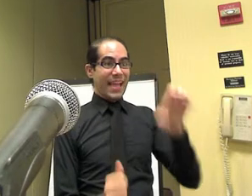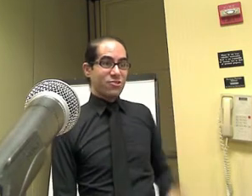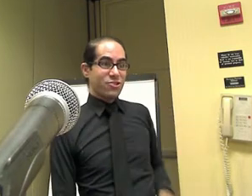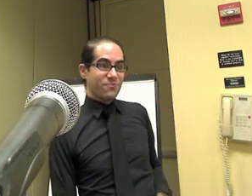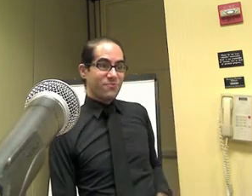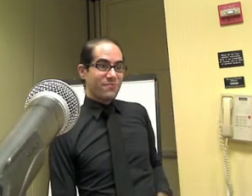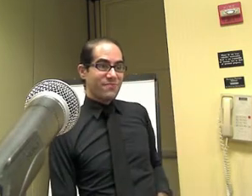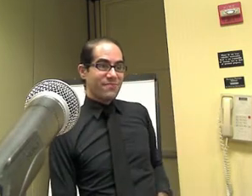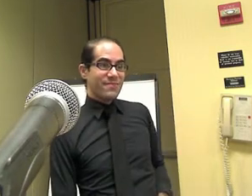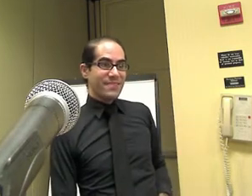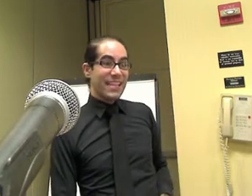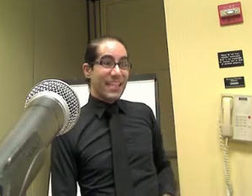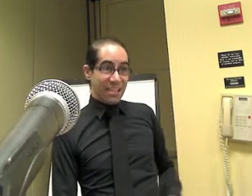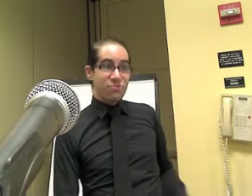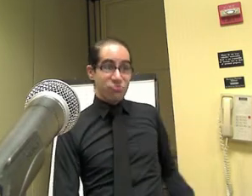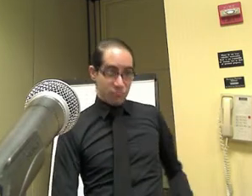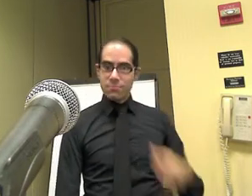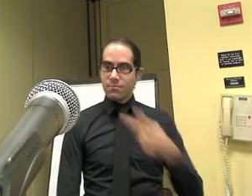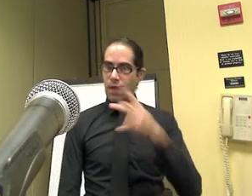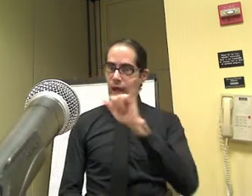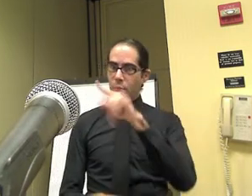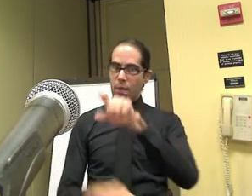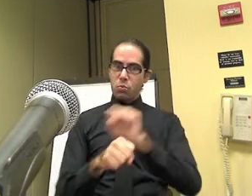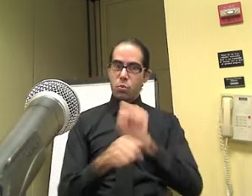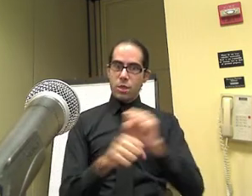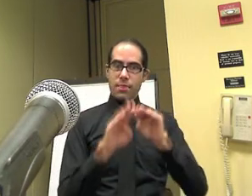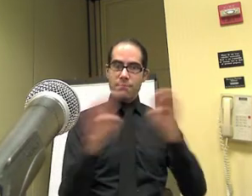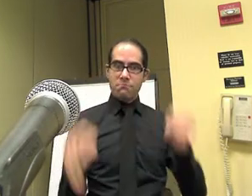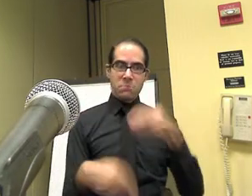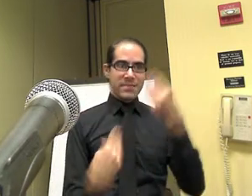don't know them. But with my badge,